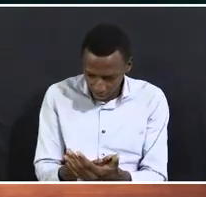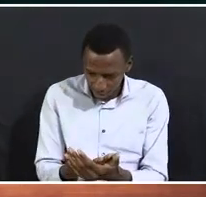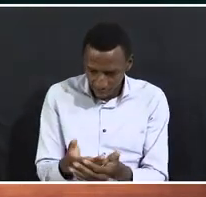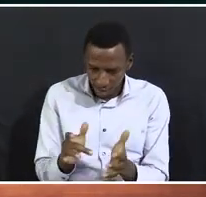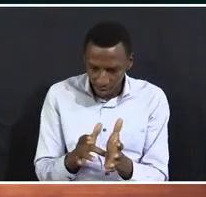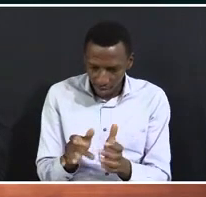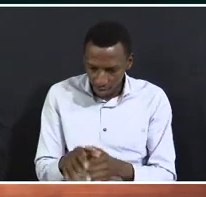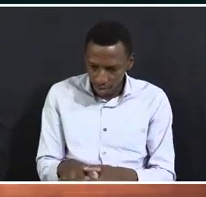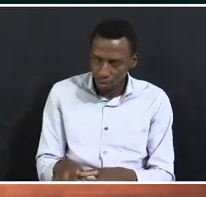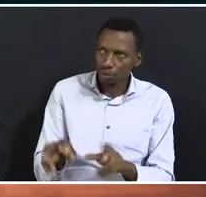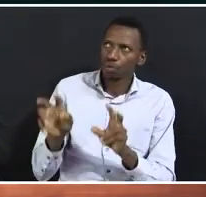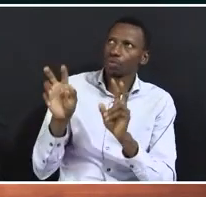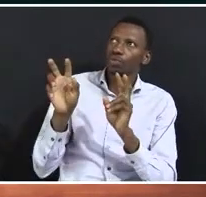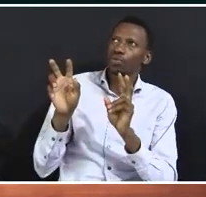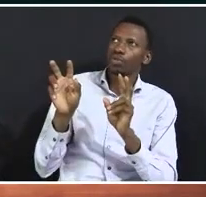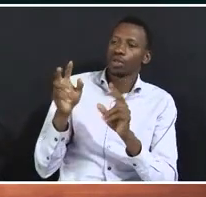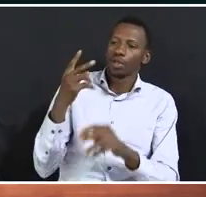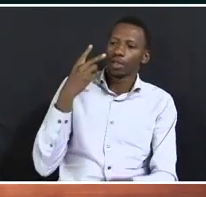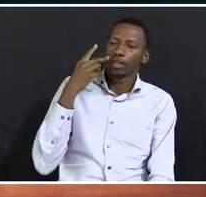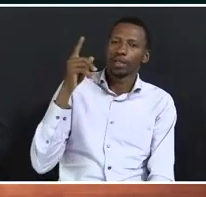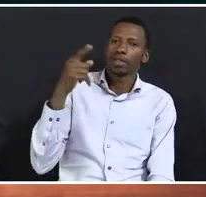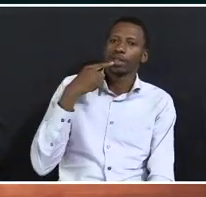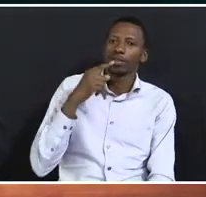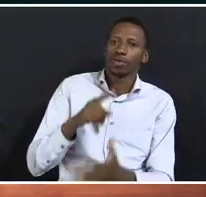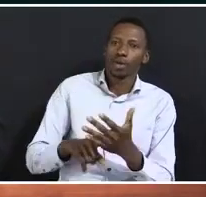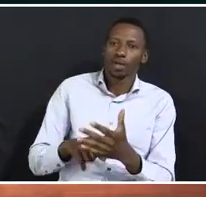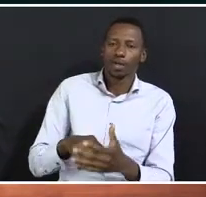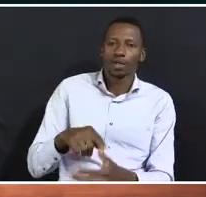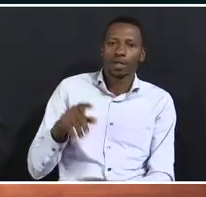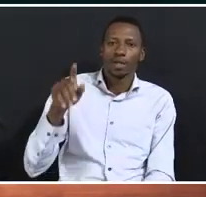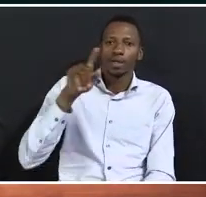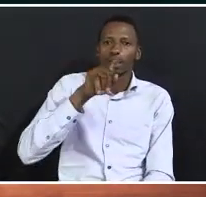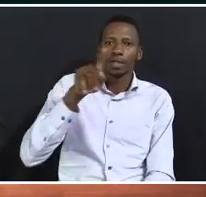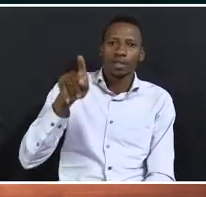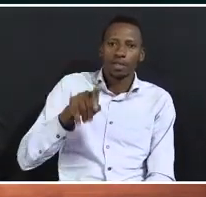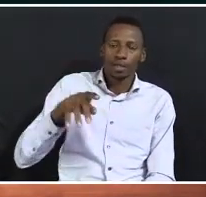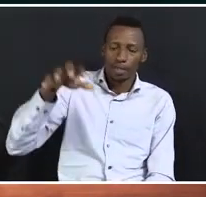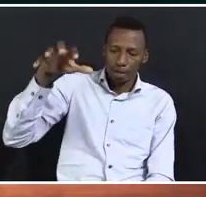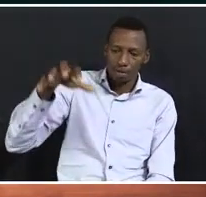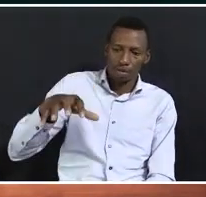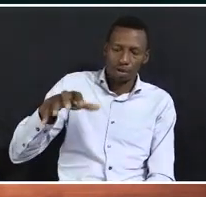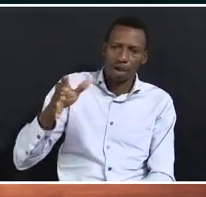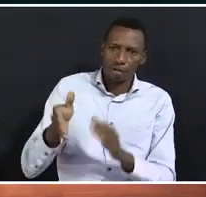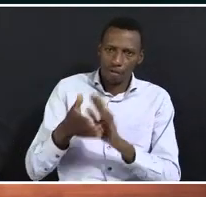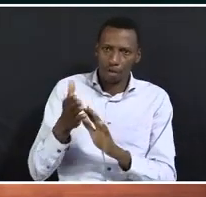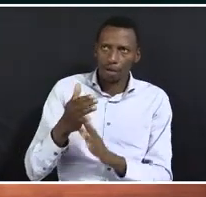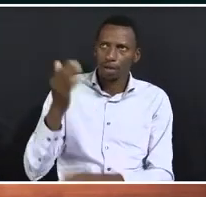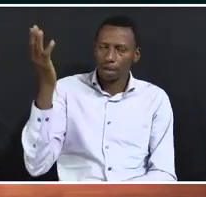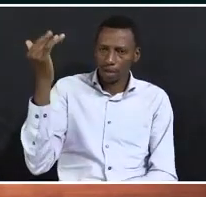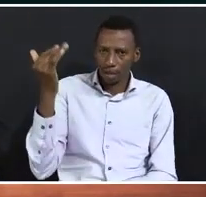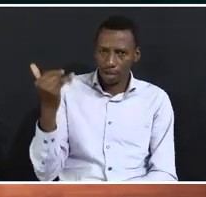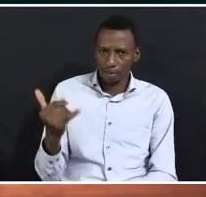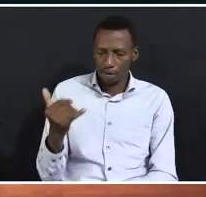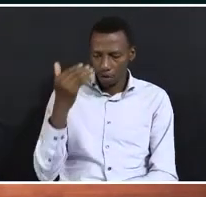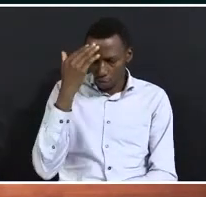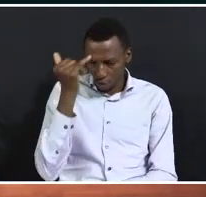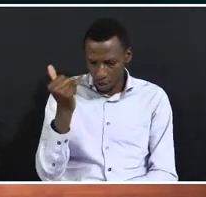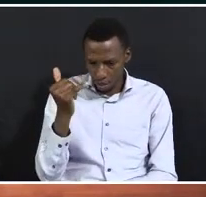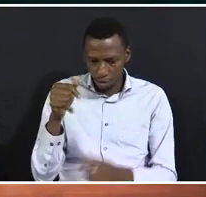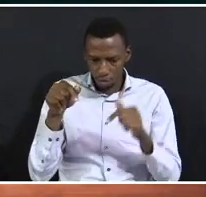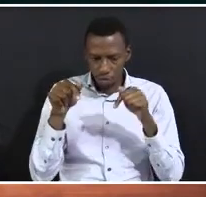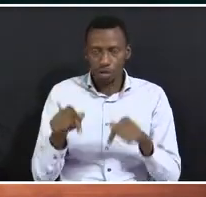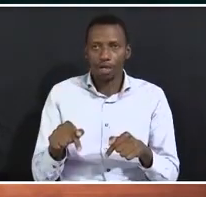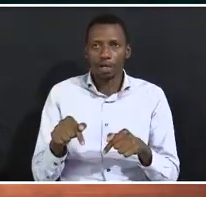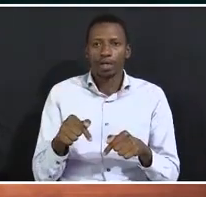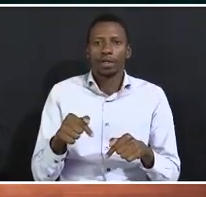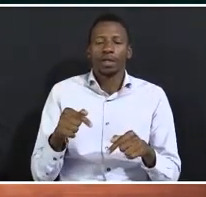up and saw him and said to him, Zacchaeus, make haste and come down, for today I must